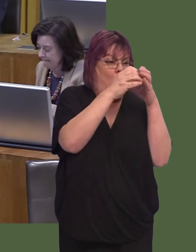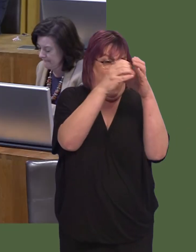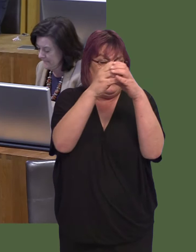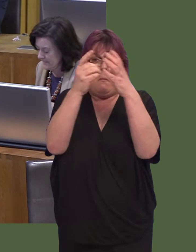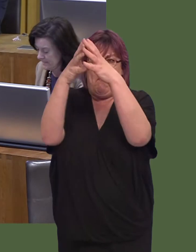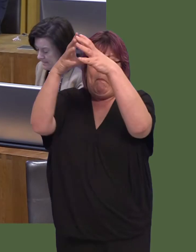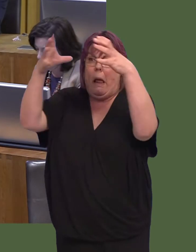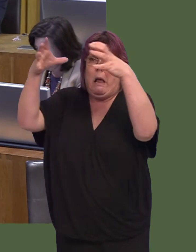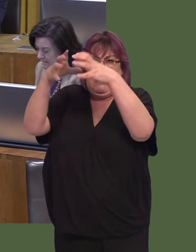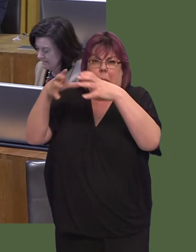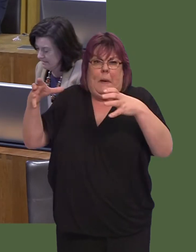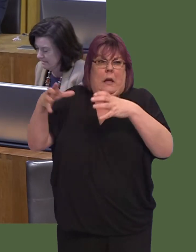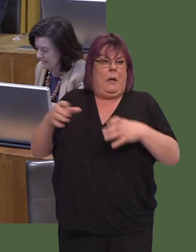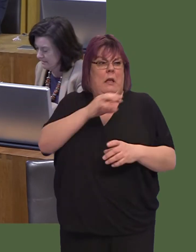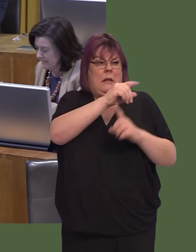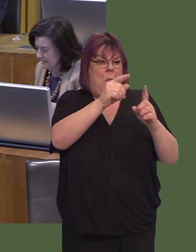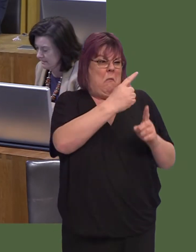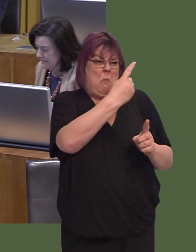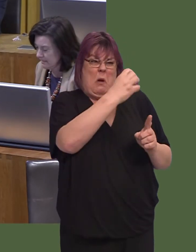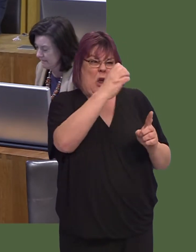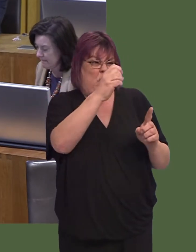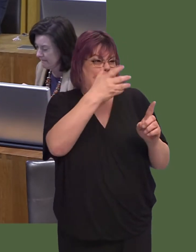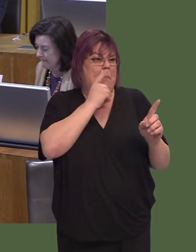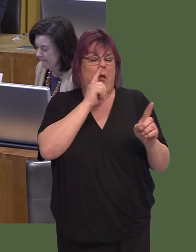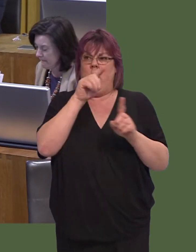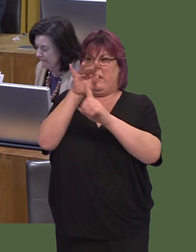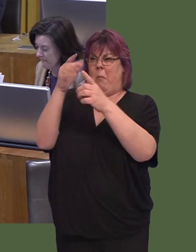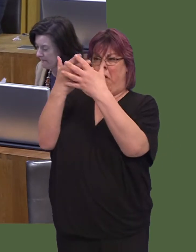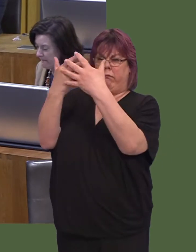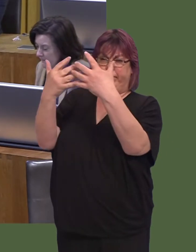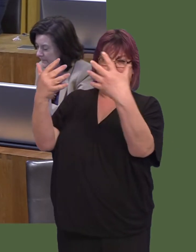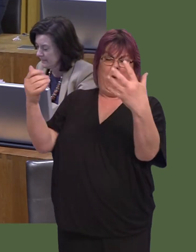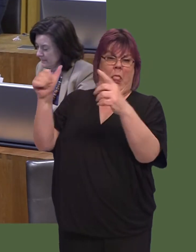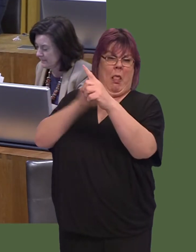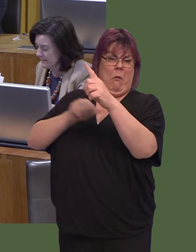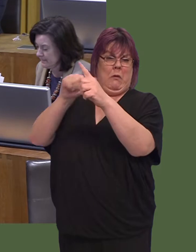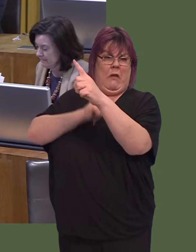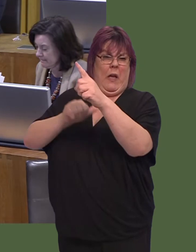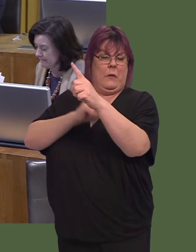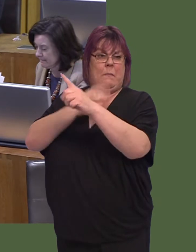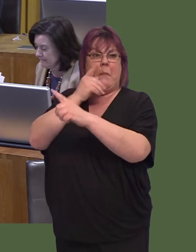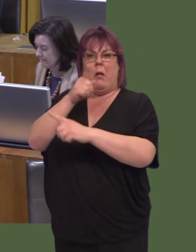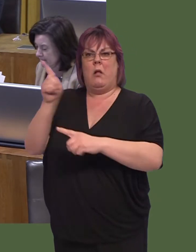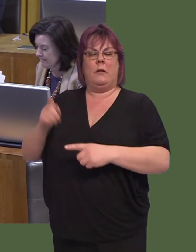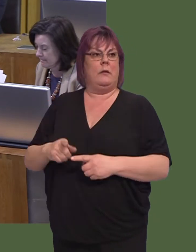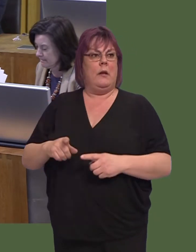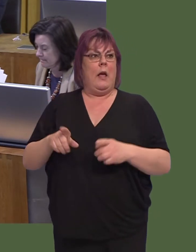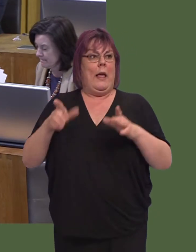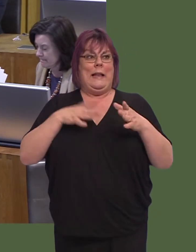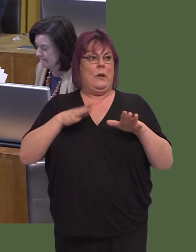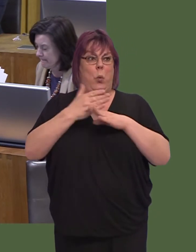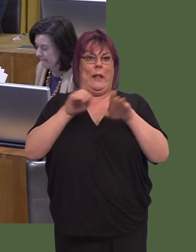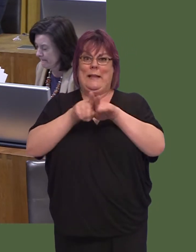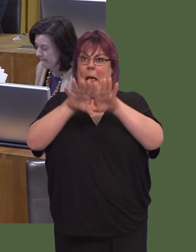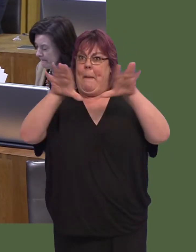size. Some represent barely more than 100 people. Others, many thousands of people. I don't think it's realistic for us to expect the same of